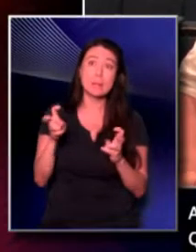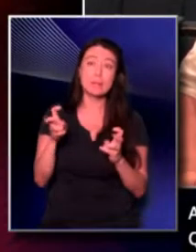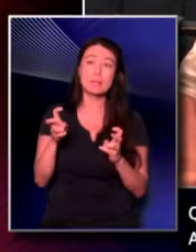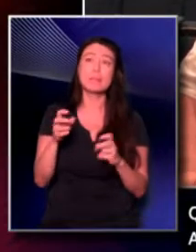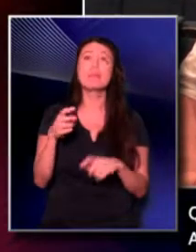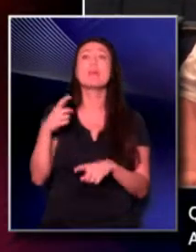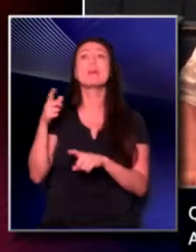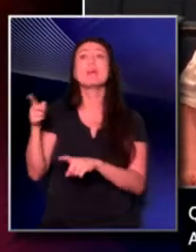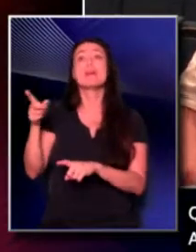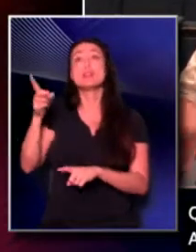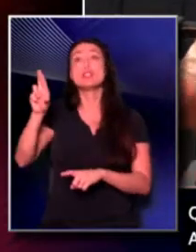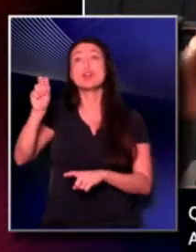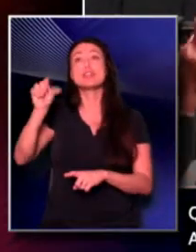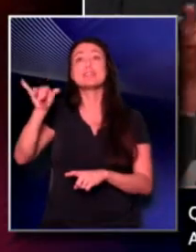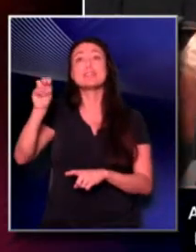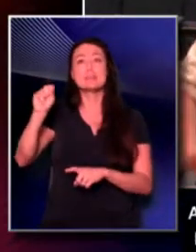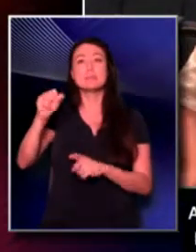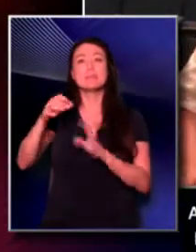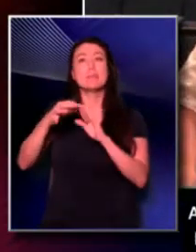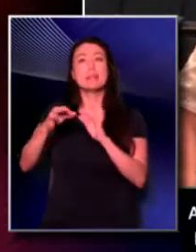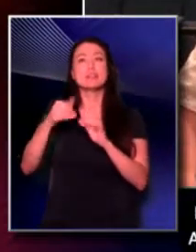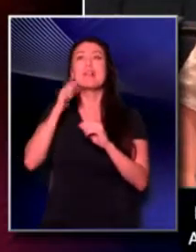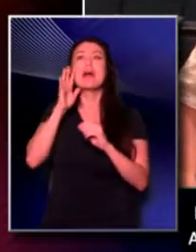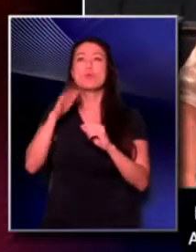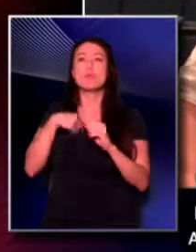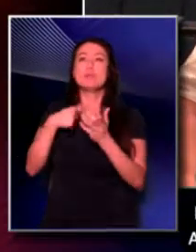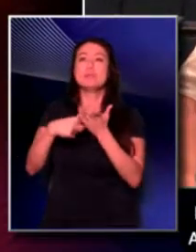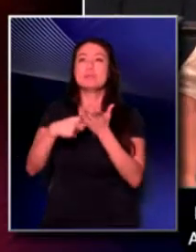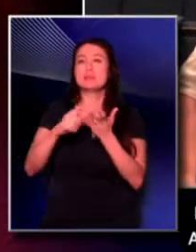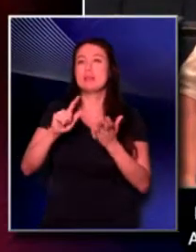As Dr. Sims mentioned, I will be talking later on the budget issues.